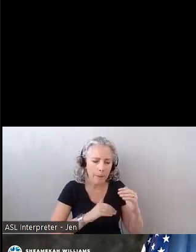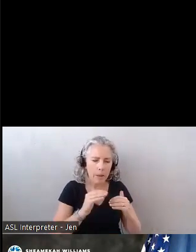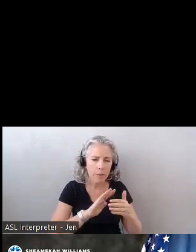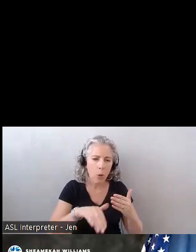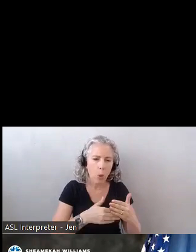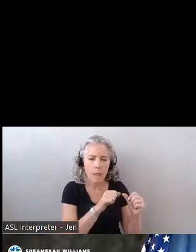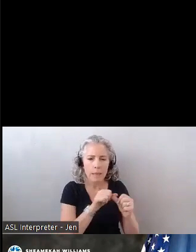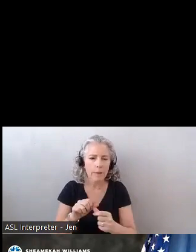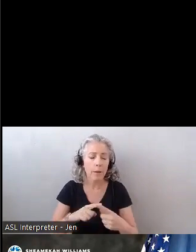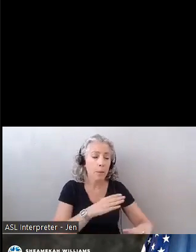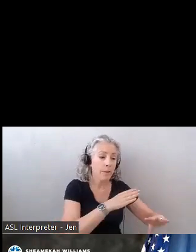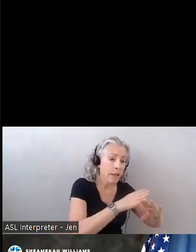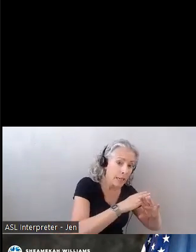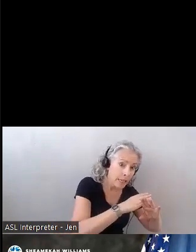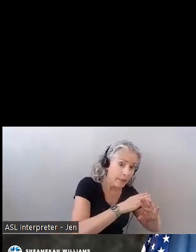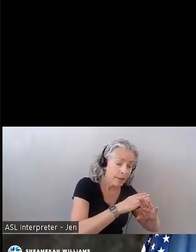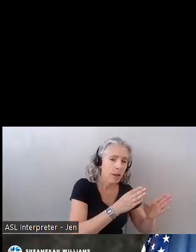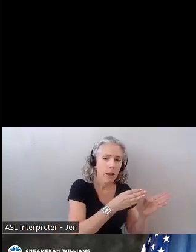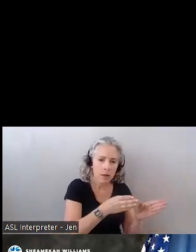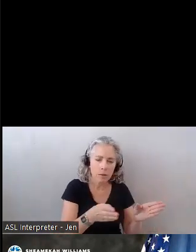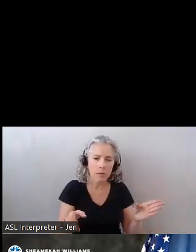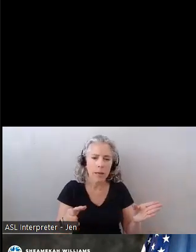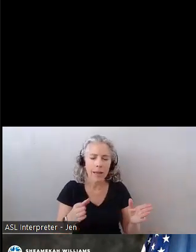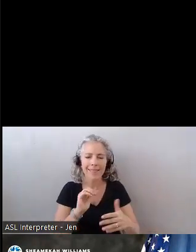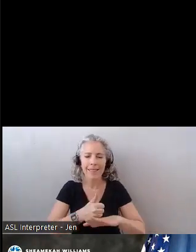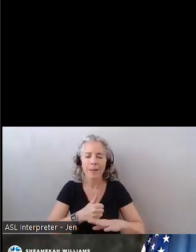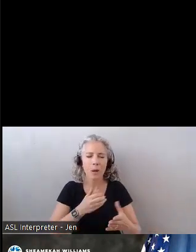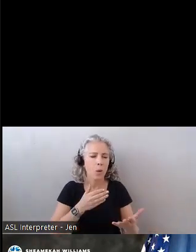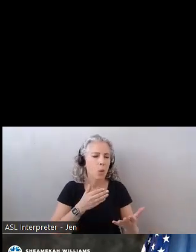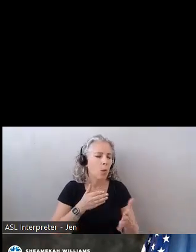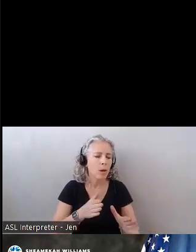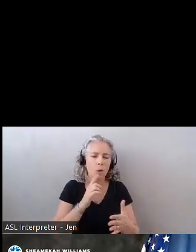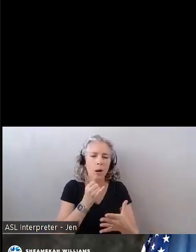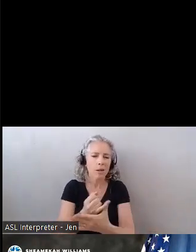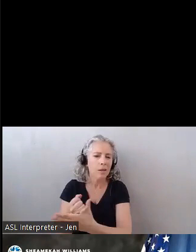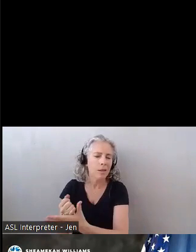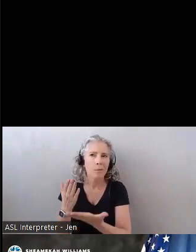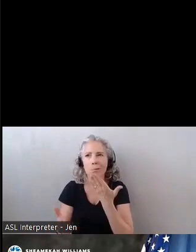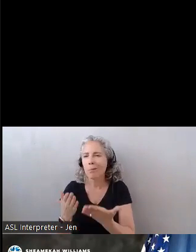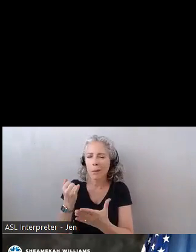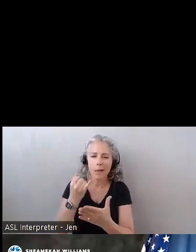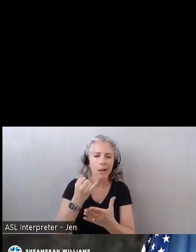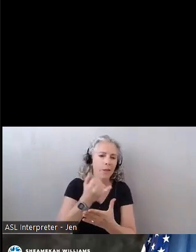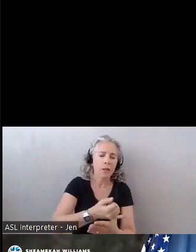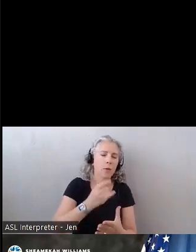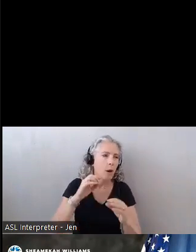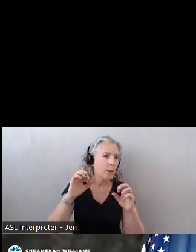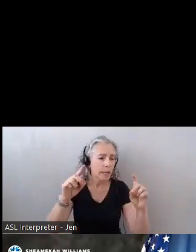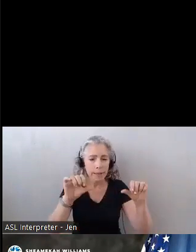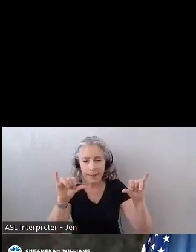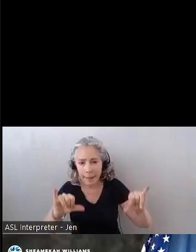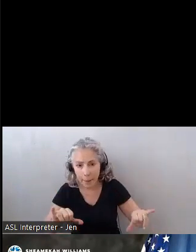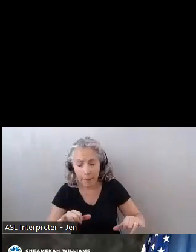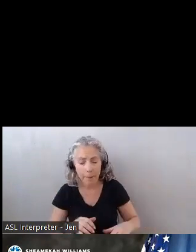preventative type, creating pathways for intervention, whether they're pathways with your education systems and schools, whether those pathways are